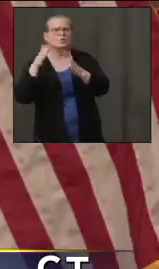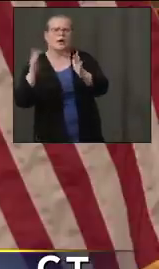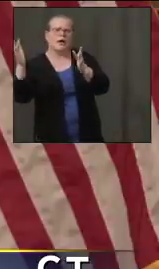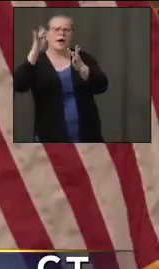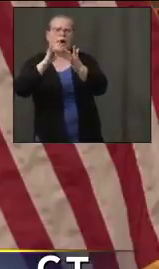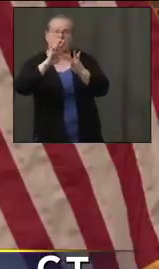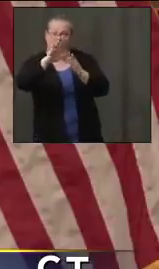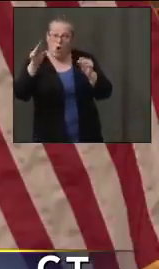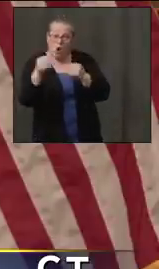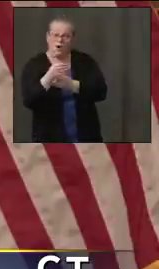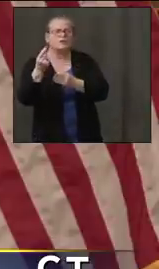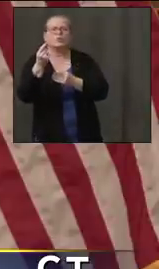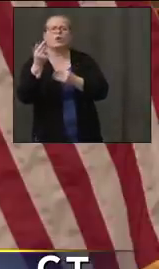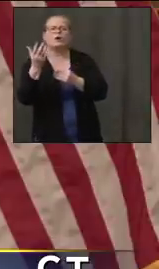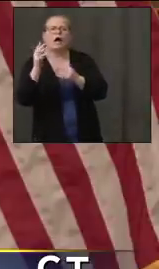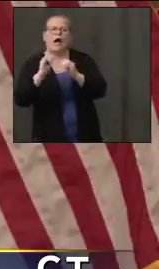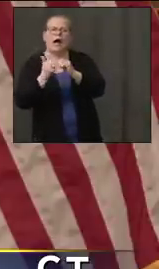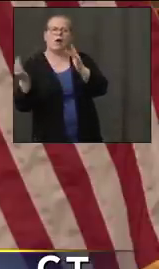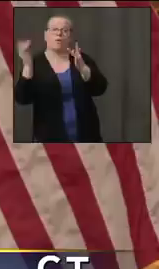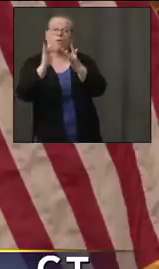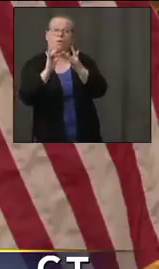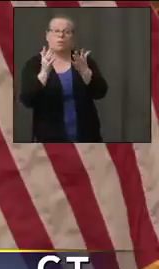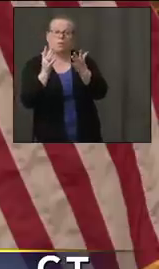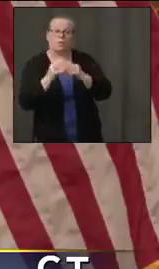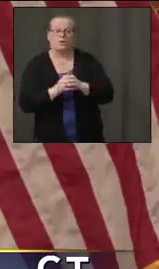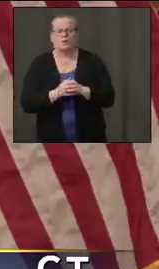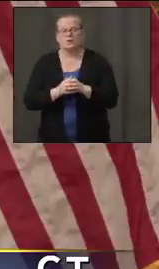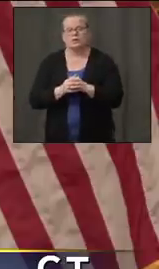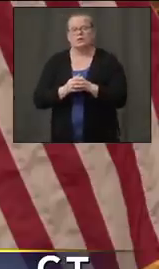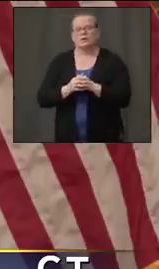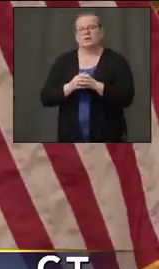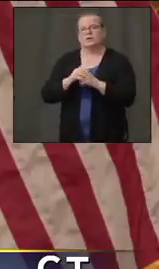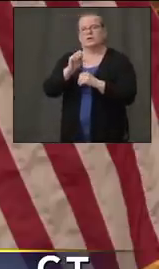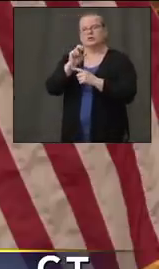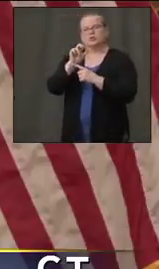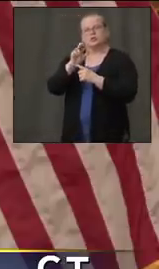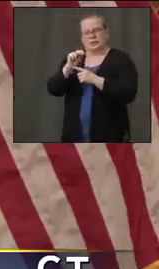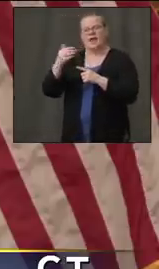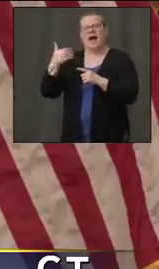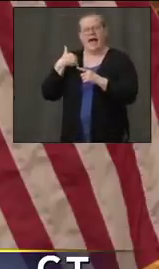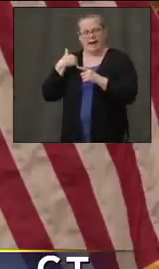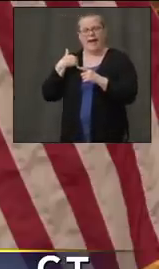I have an email, which is